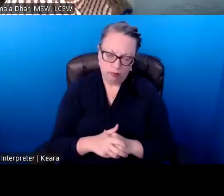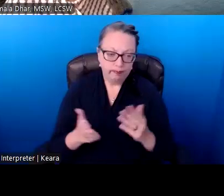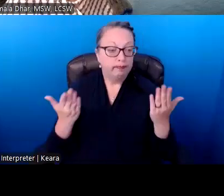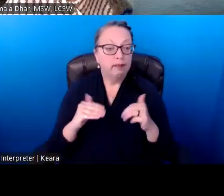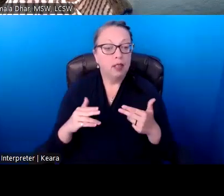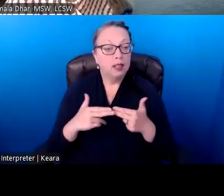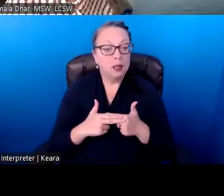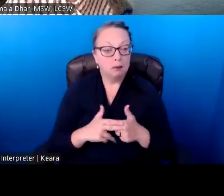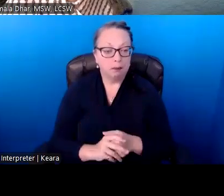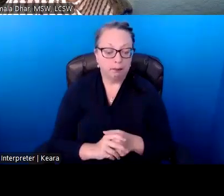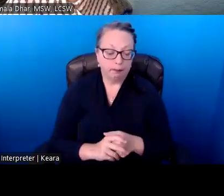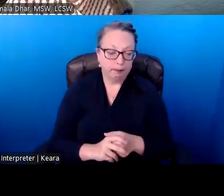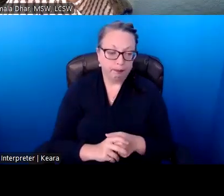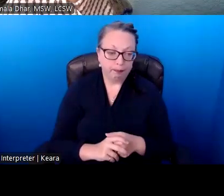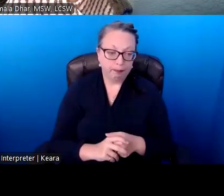slide, please.